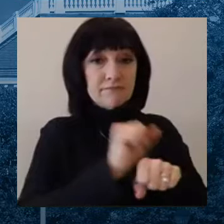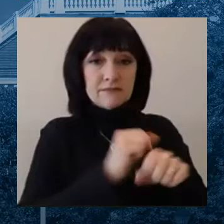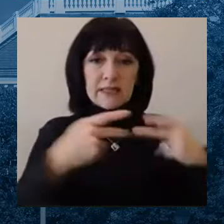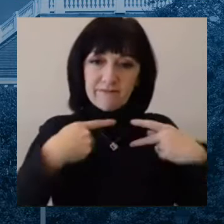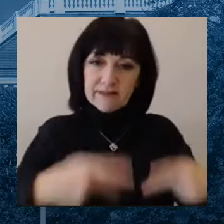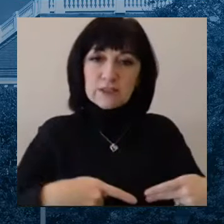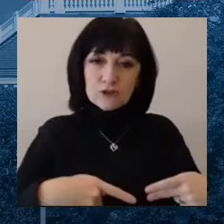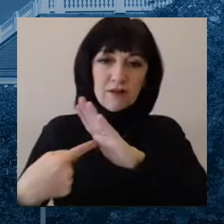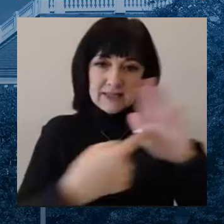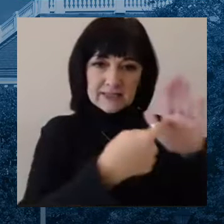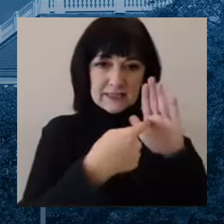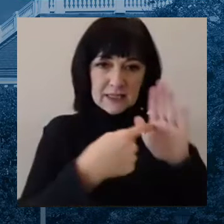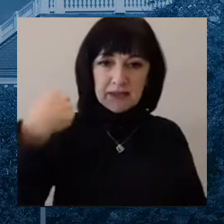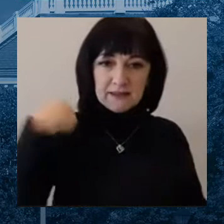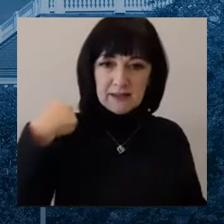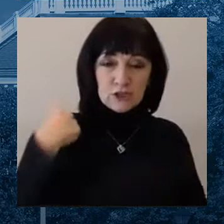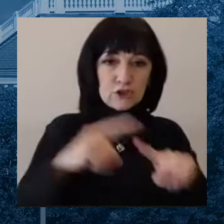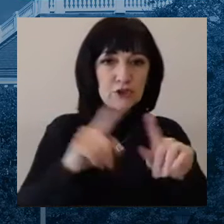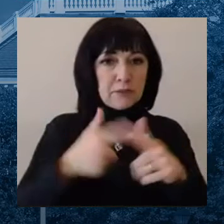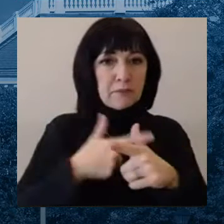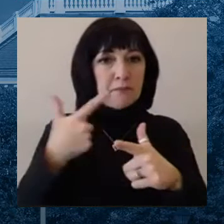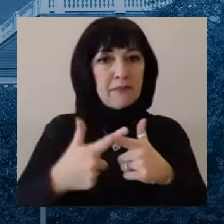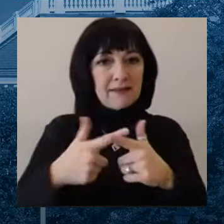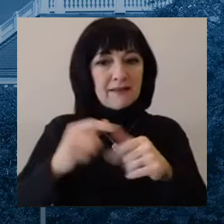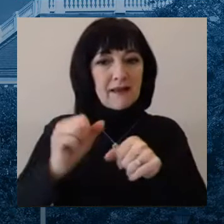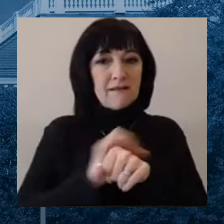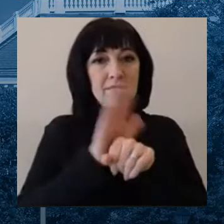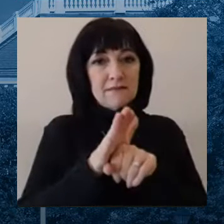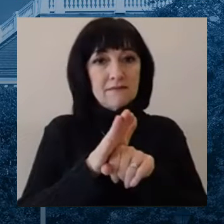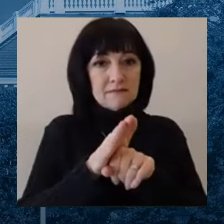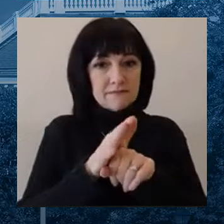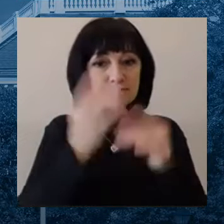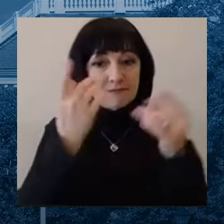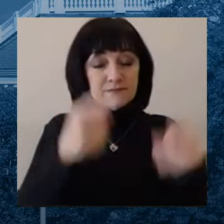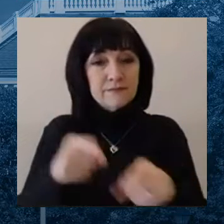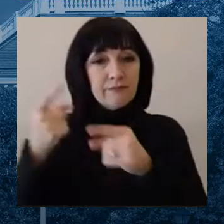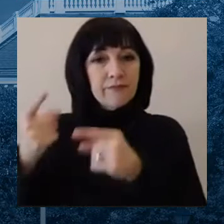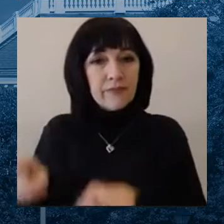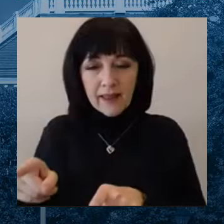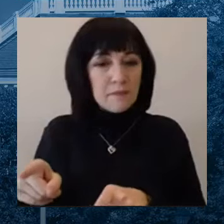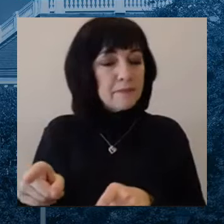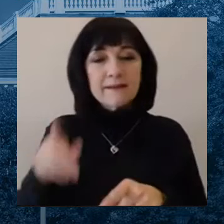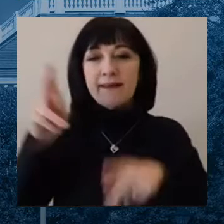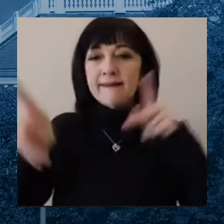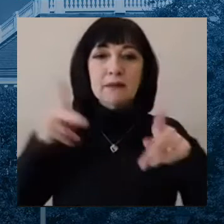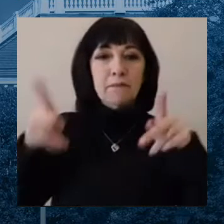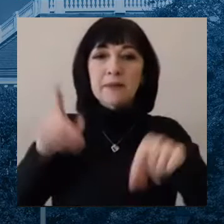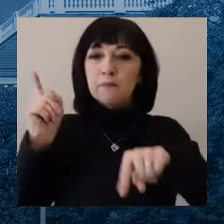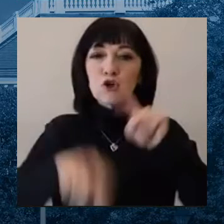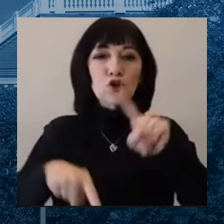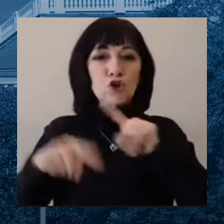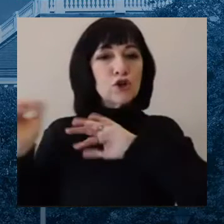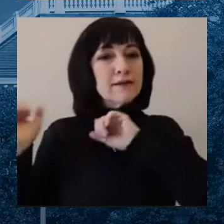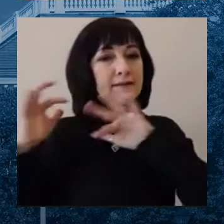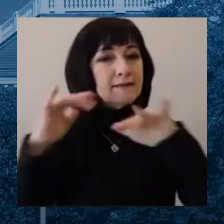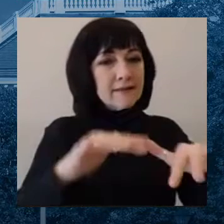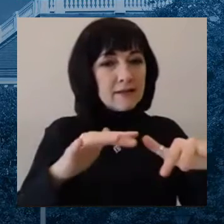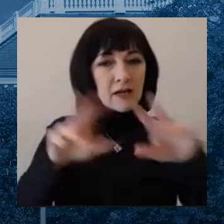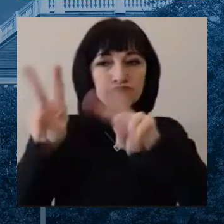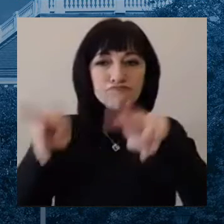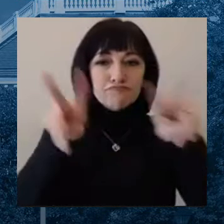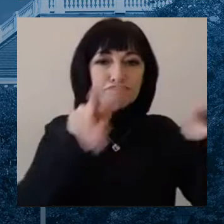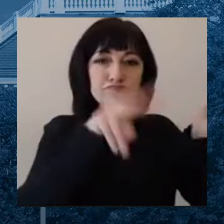the onset of the pandemic, became unavailable for public viewing. This virtual